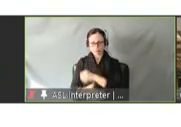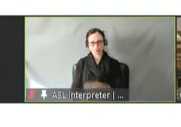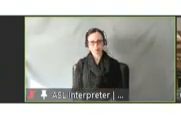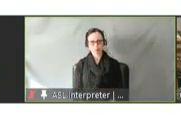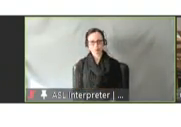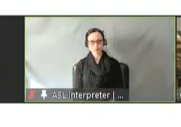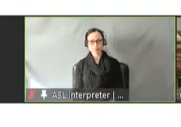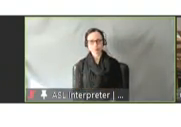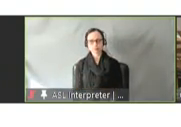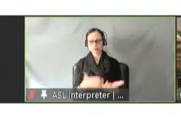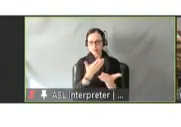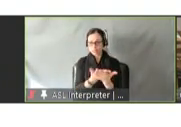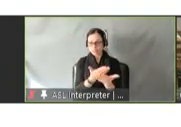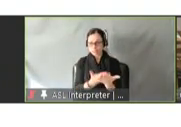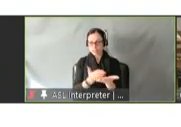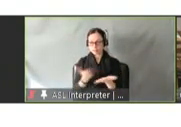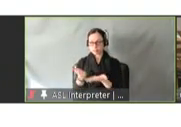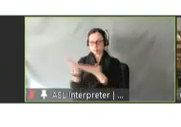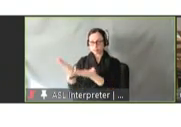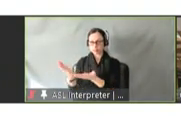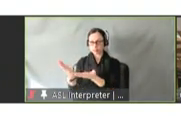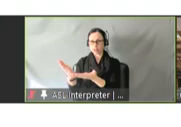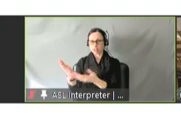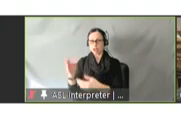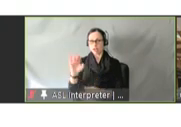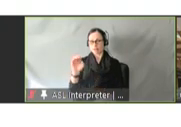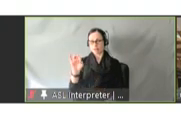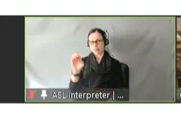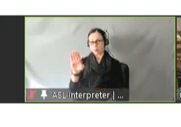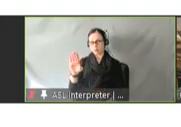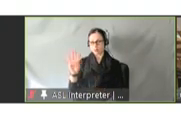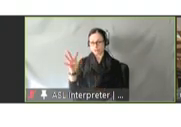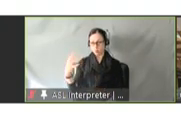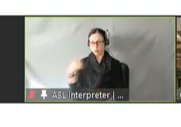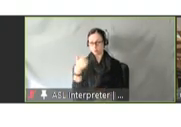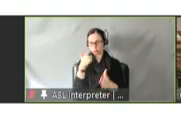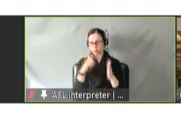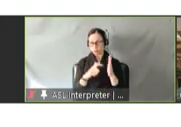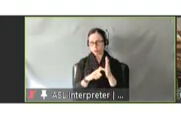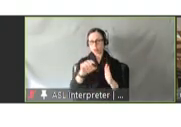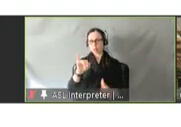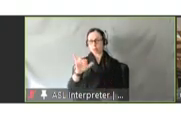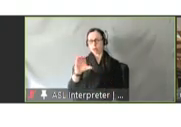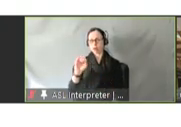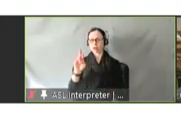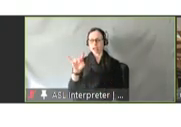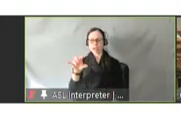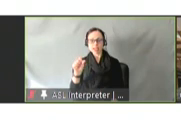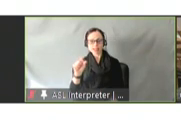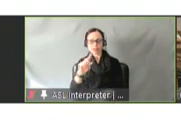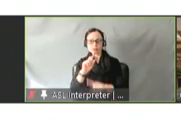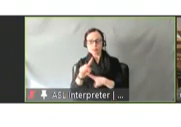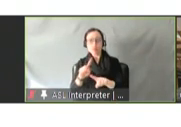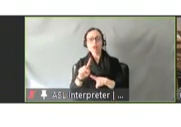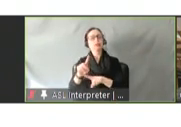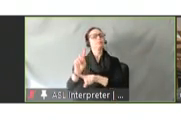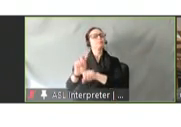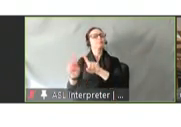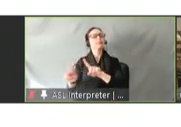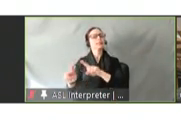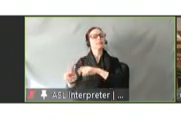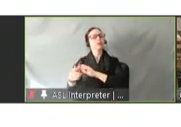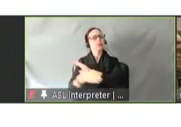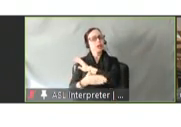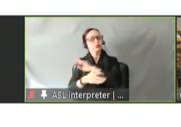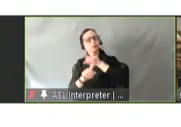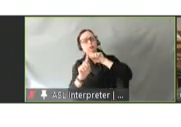In data presented to the ACIP on February 4th, we saw that the myocarditis rates reported in different countries after second dose